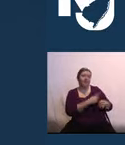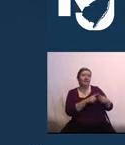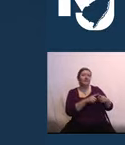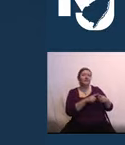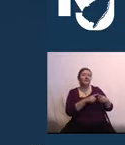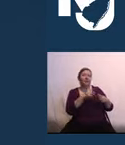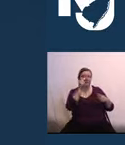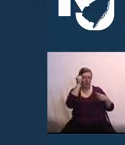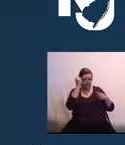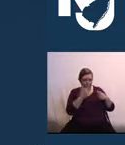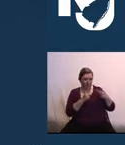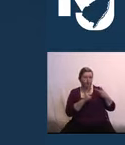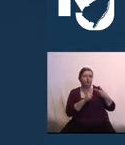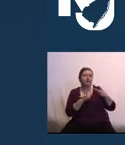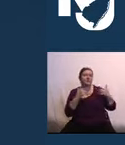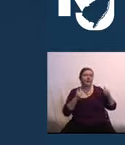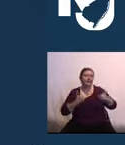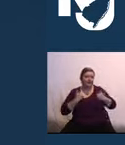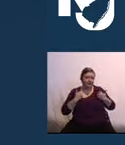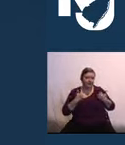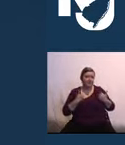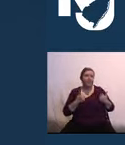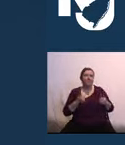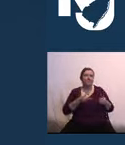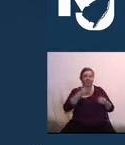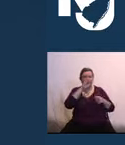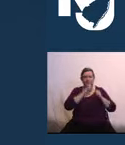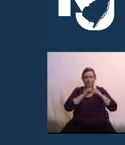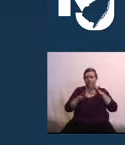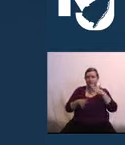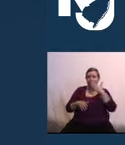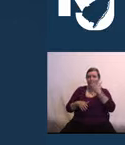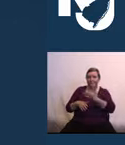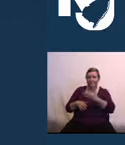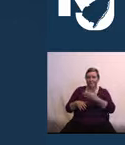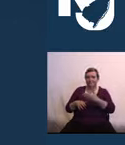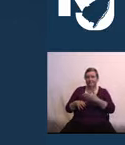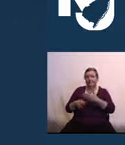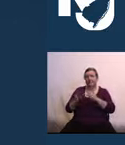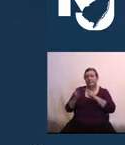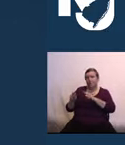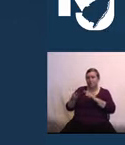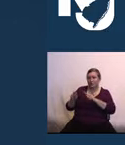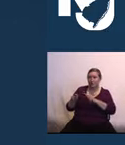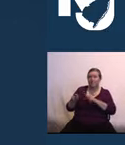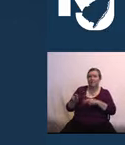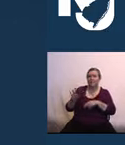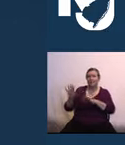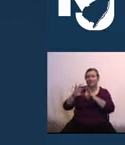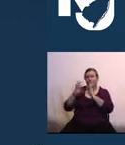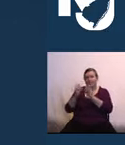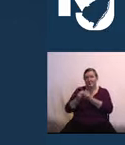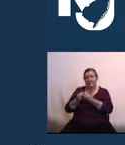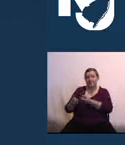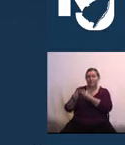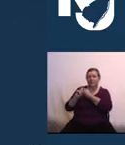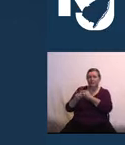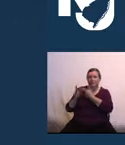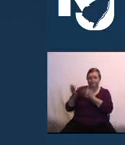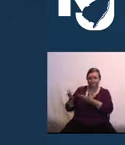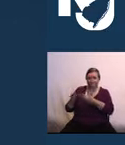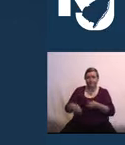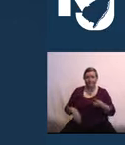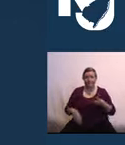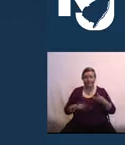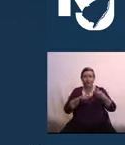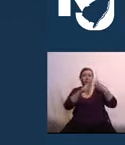Don, to carry his memory. May God bless and watch over his memory and those who left behind. And finally